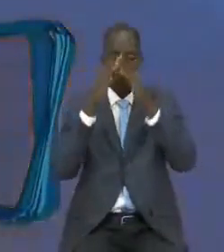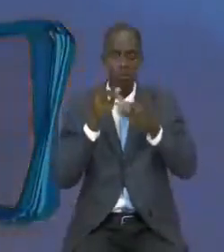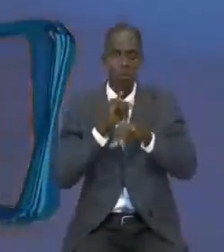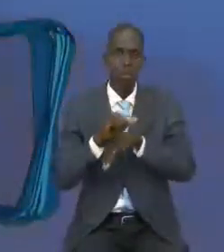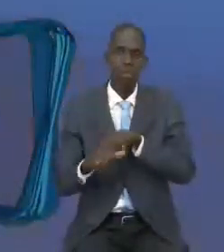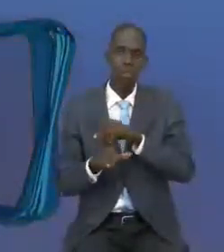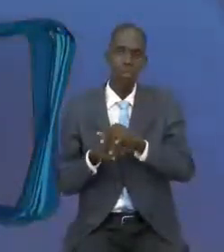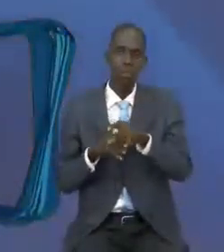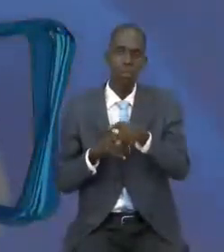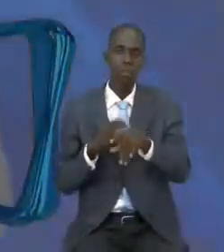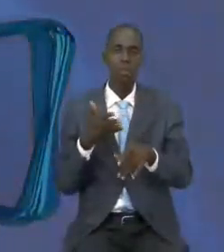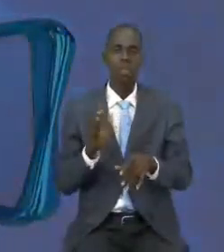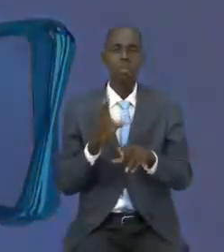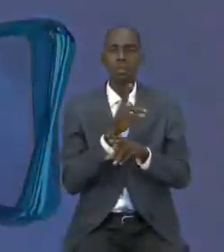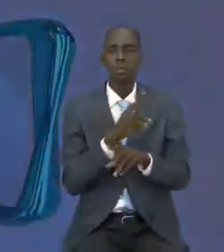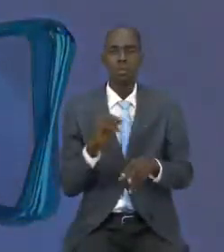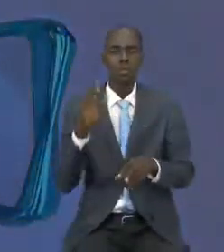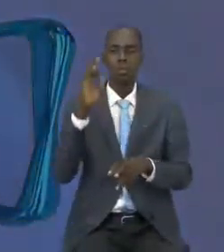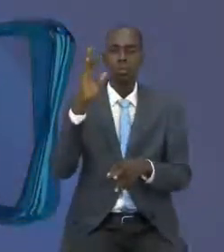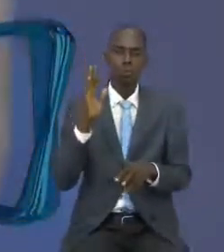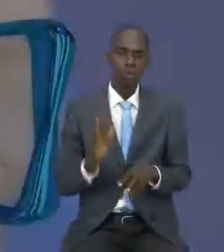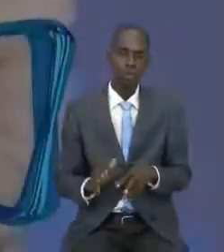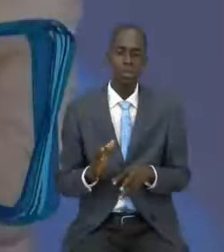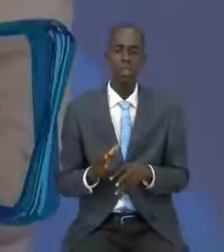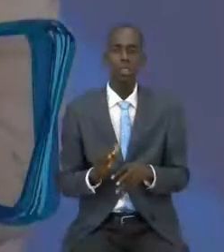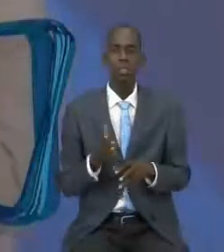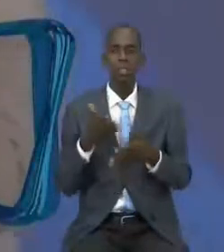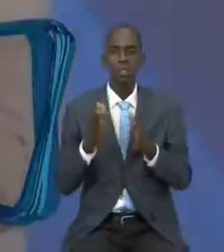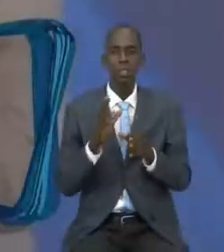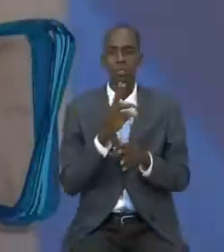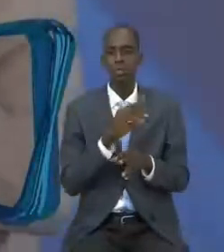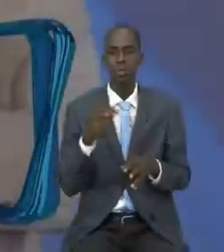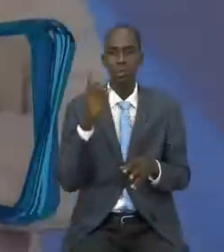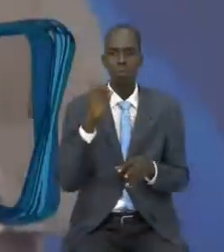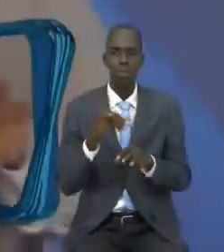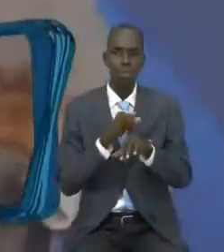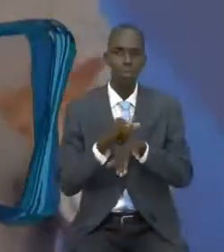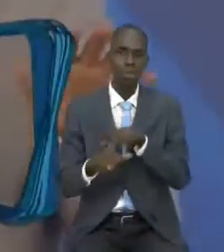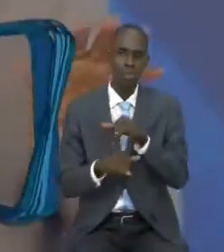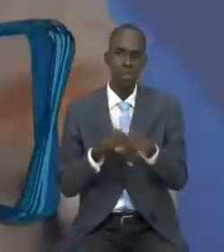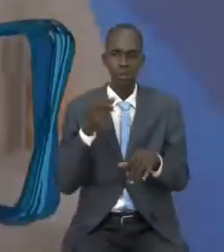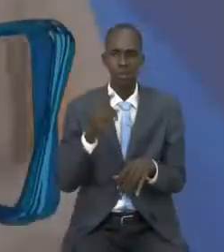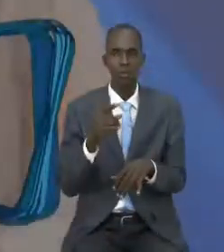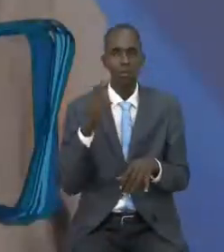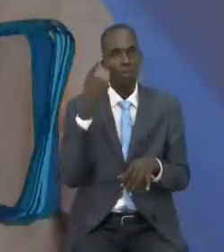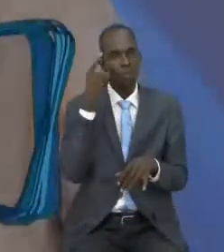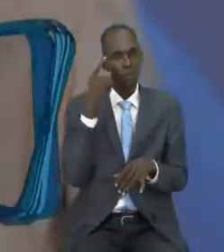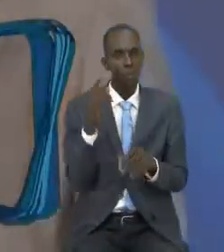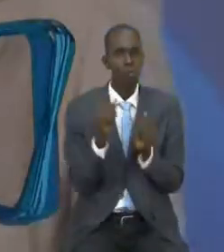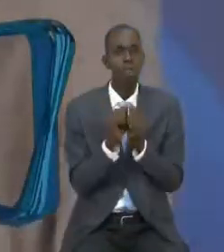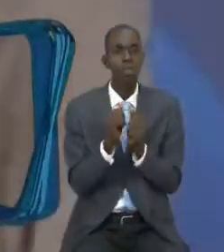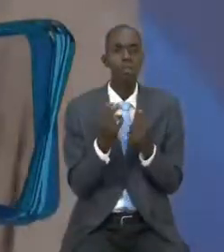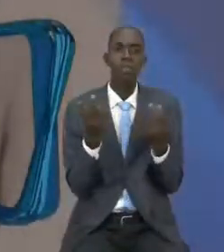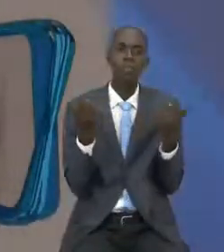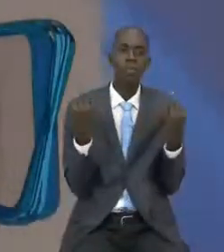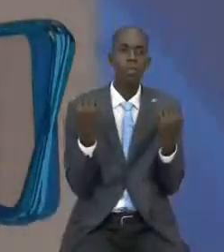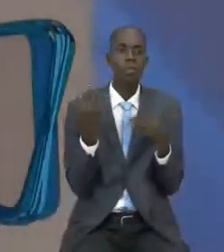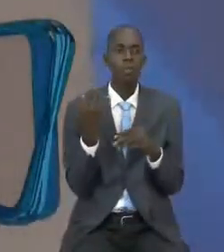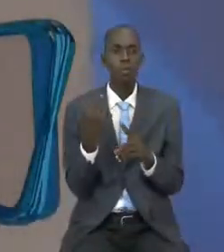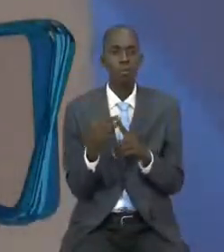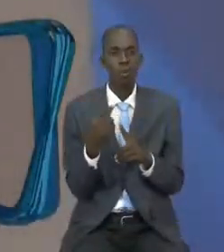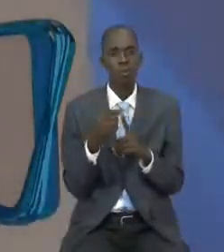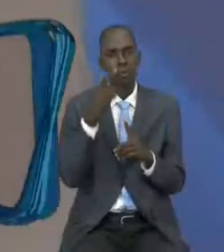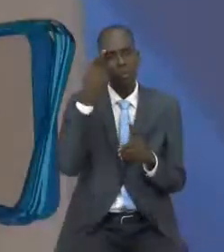no minister, any preacher deceive you. Let no man deceive you with vain words. Because of